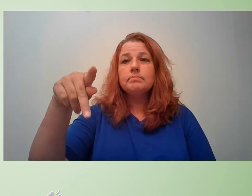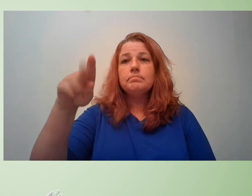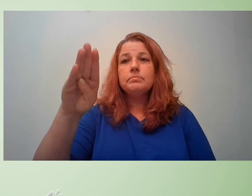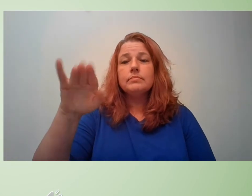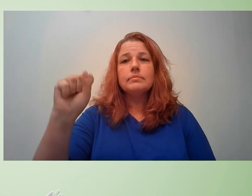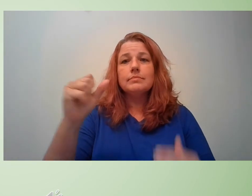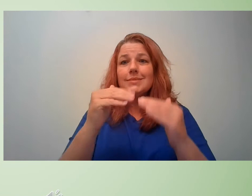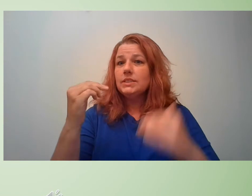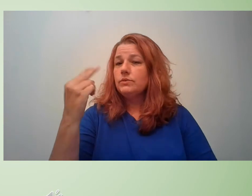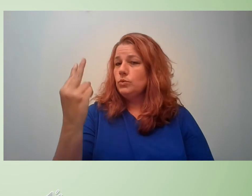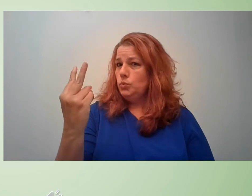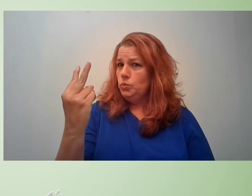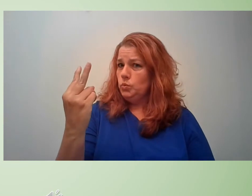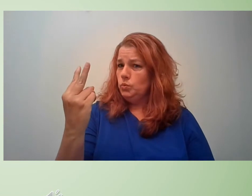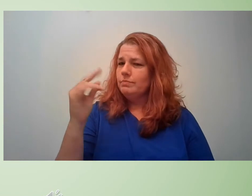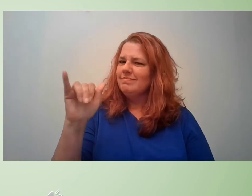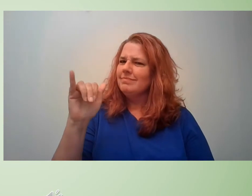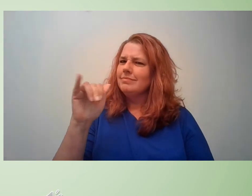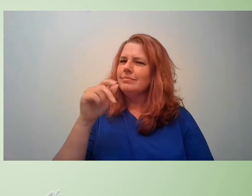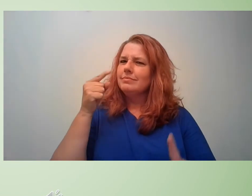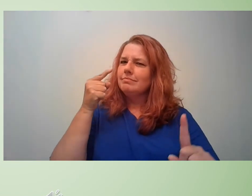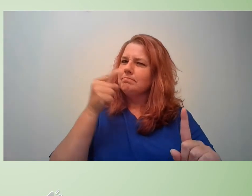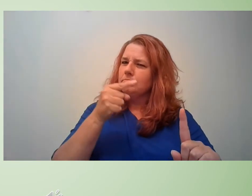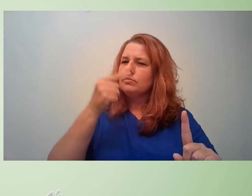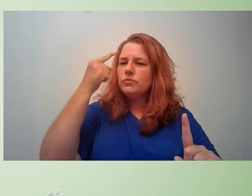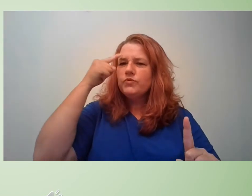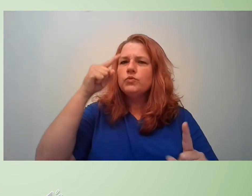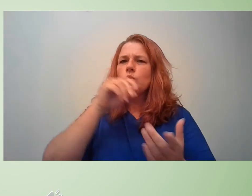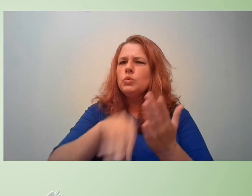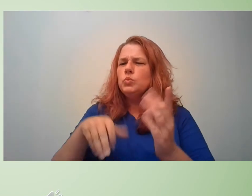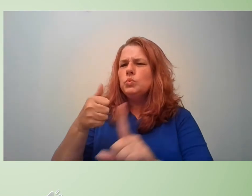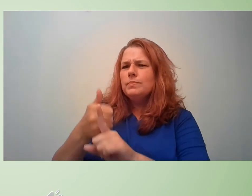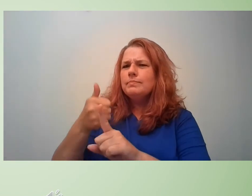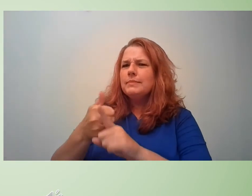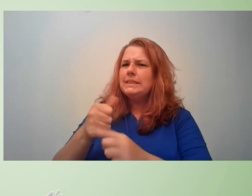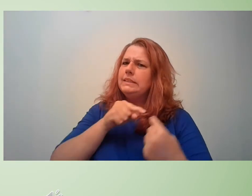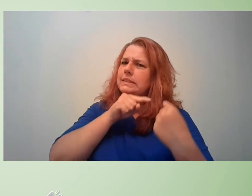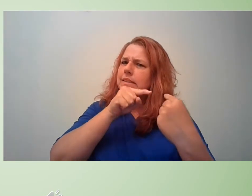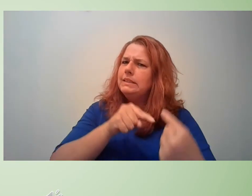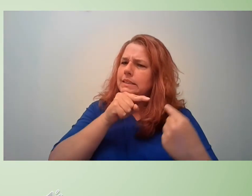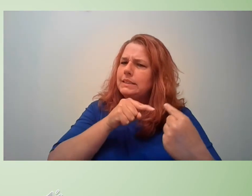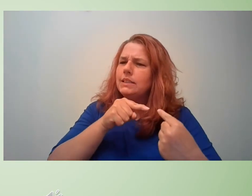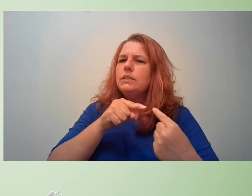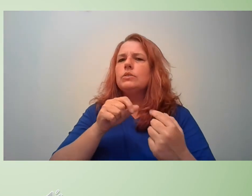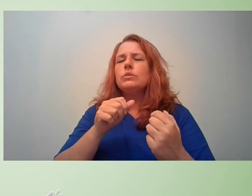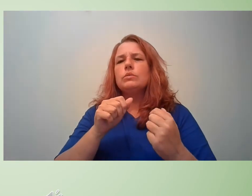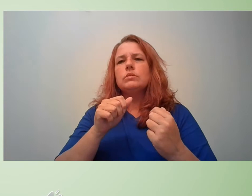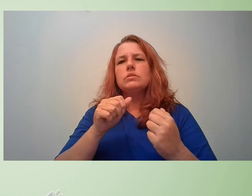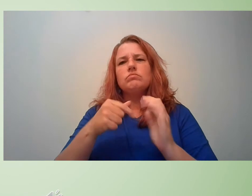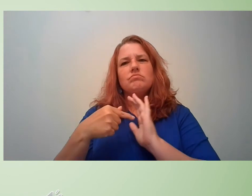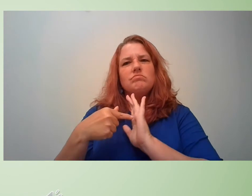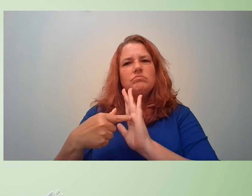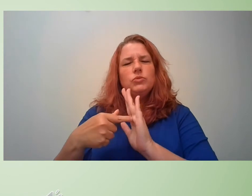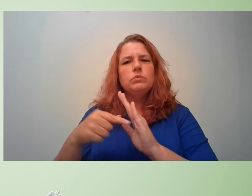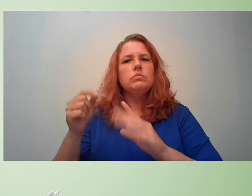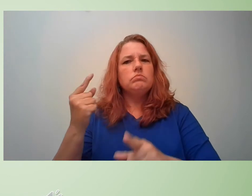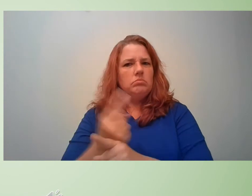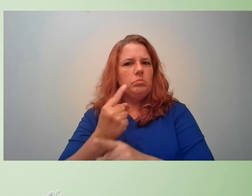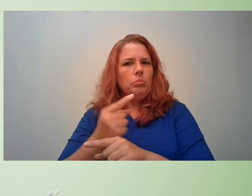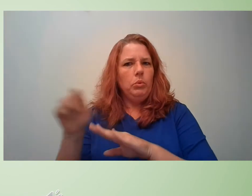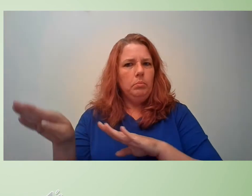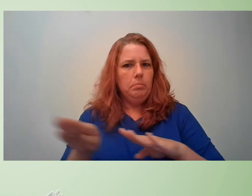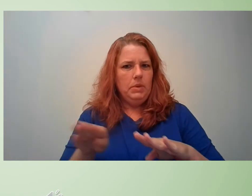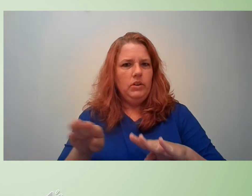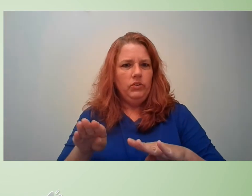PBIS Tier 2 provides extra support for students struggling with appropriate behaviors. Tier 3 is for students with serious or disruptive